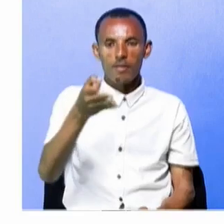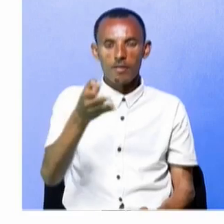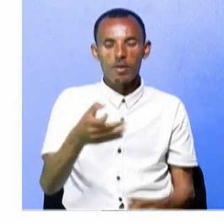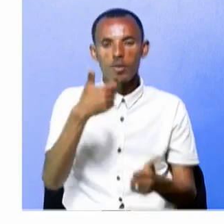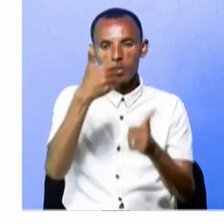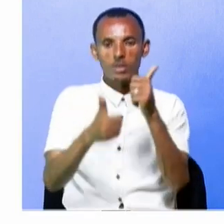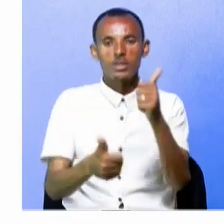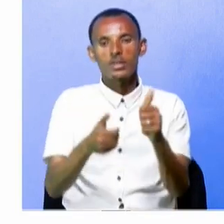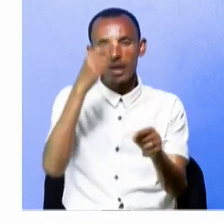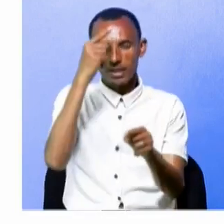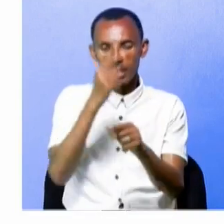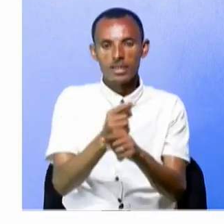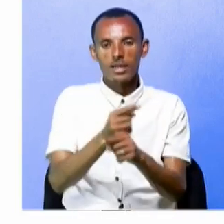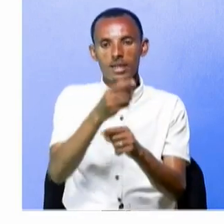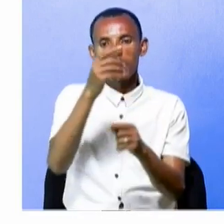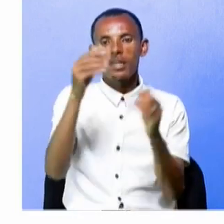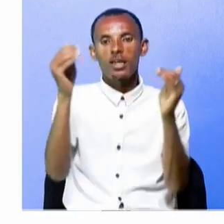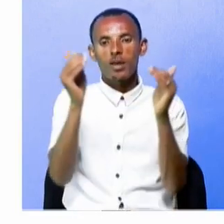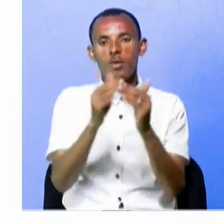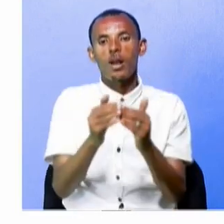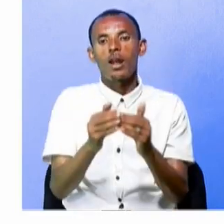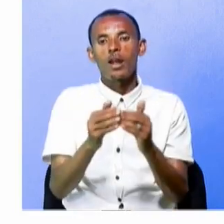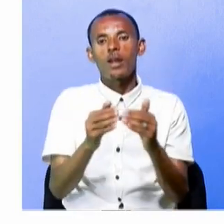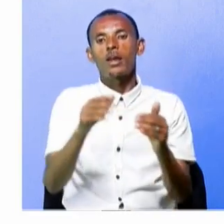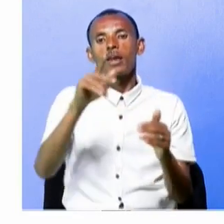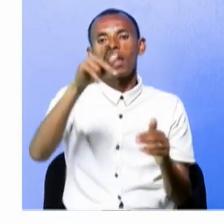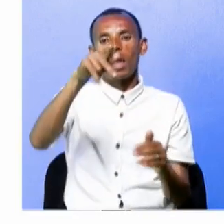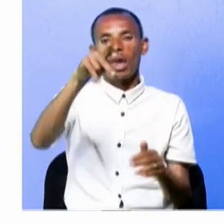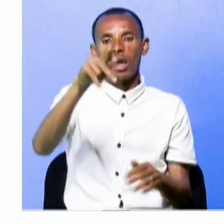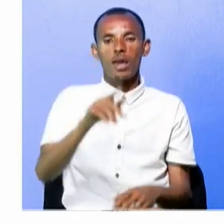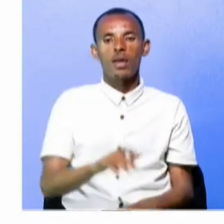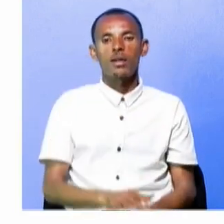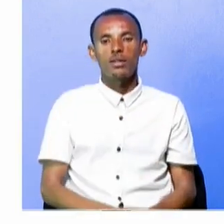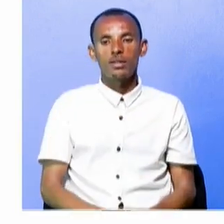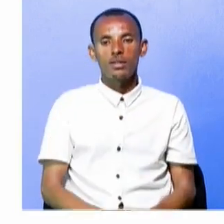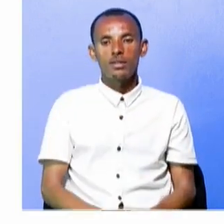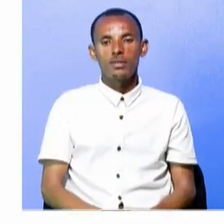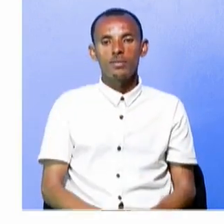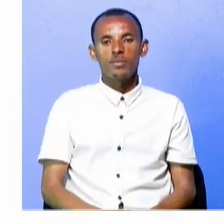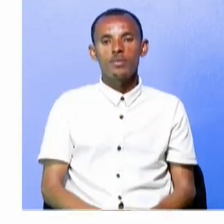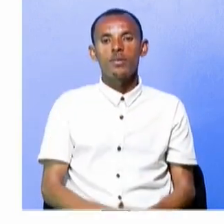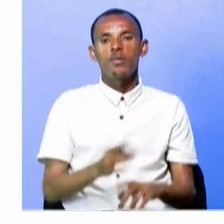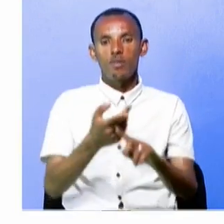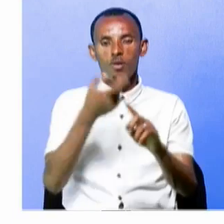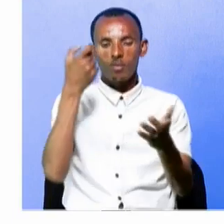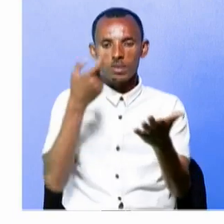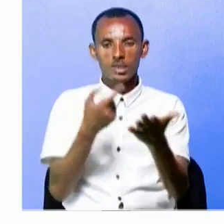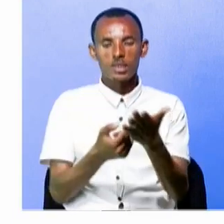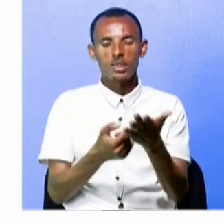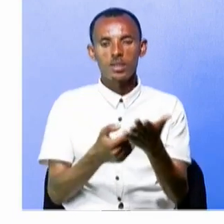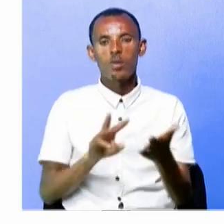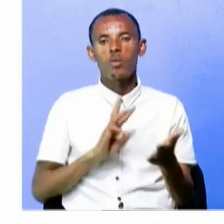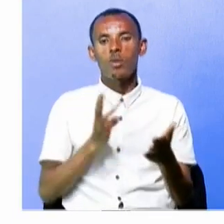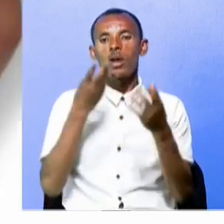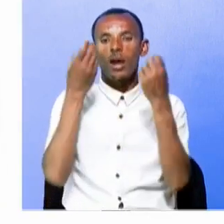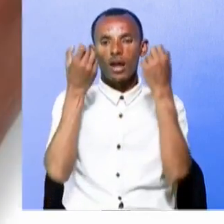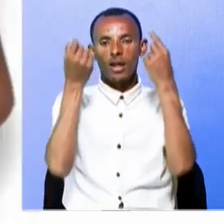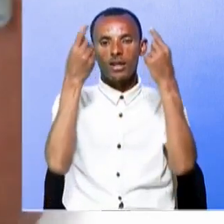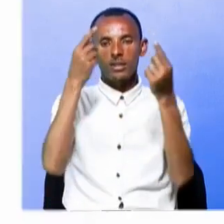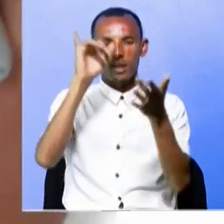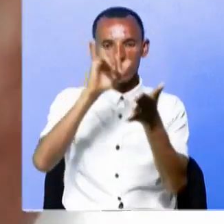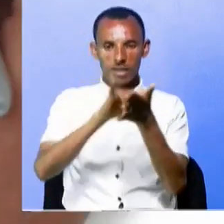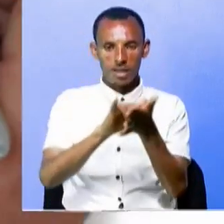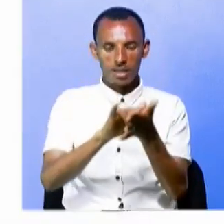which is exactly the same as a certain proportionality constant, right? So from this, we understand